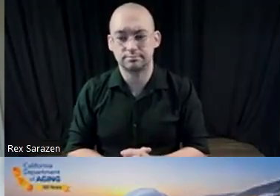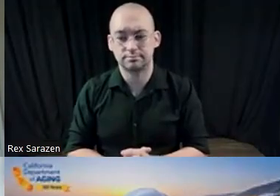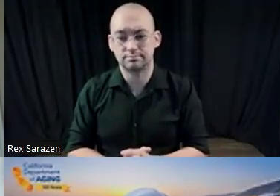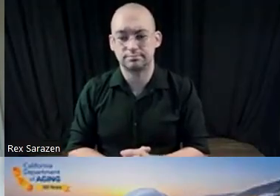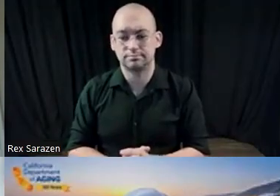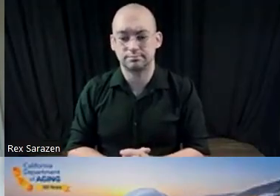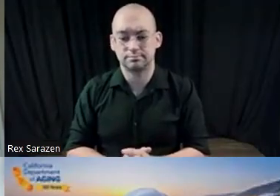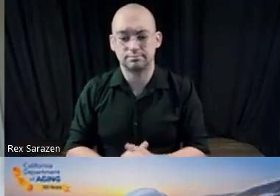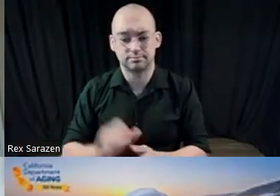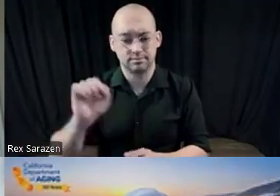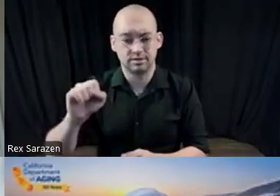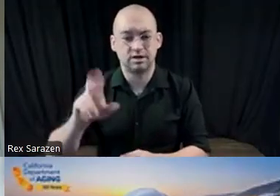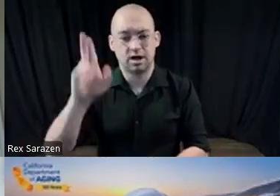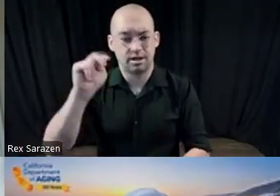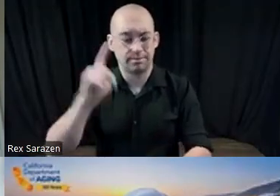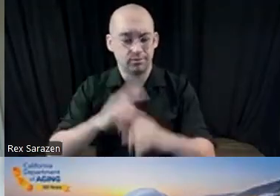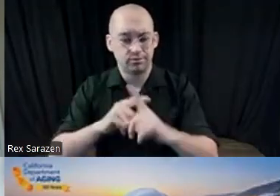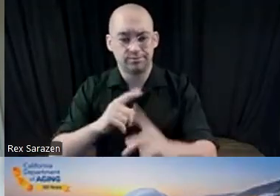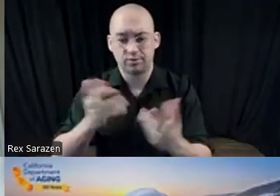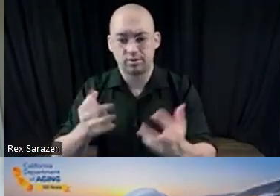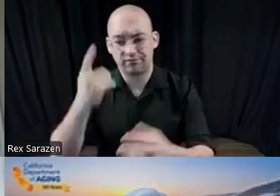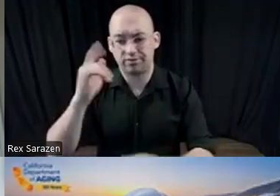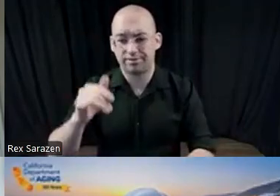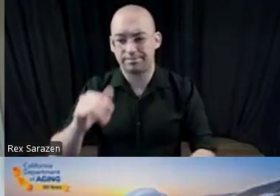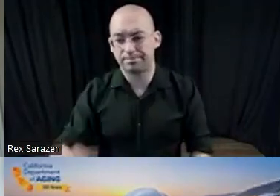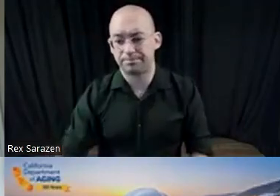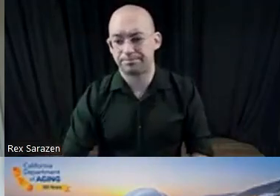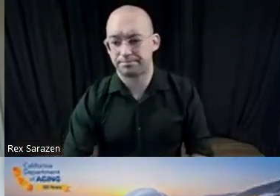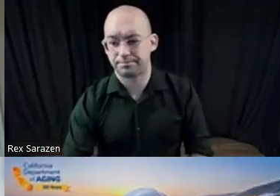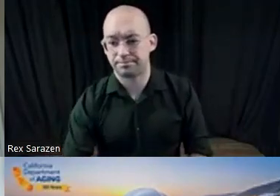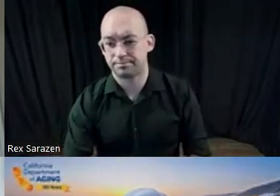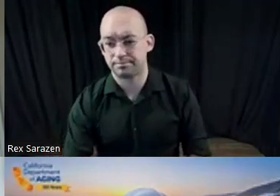Yep, you're going to unmute. We'll just wait for you to do that.